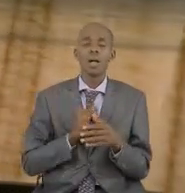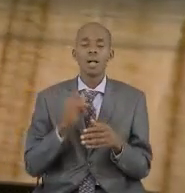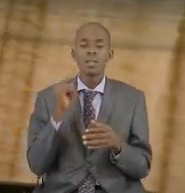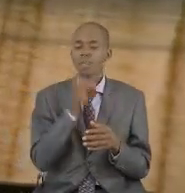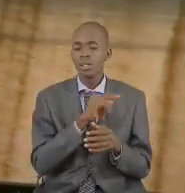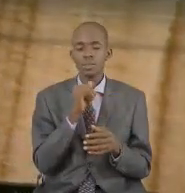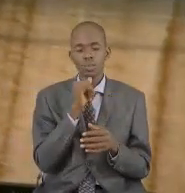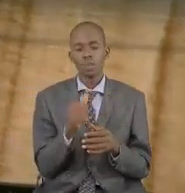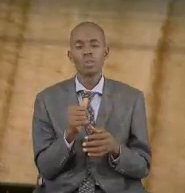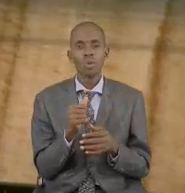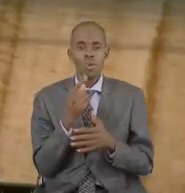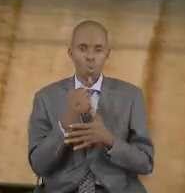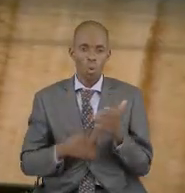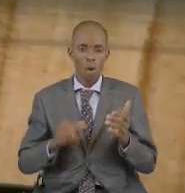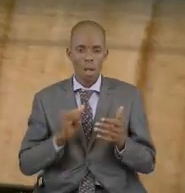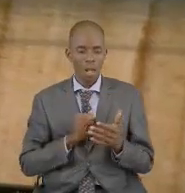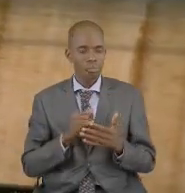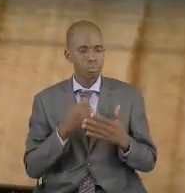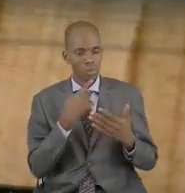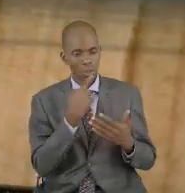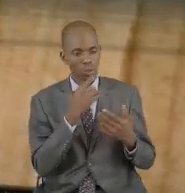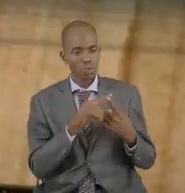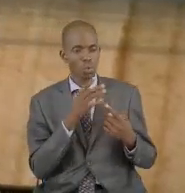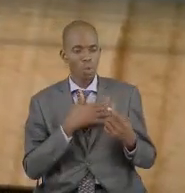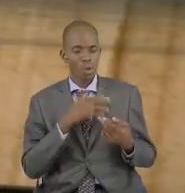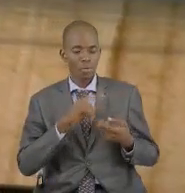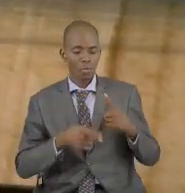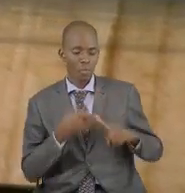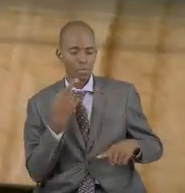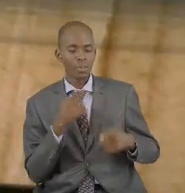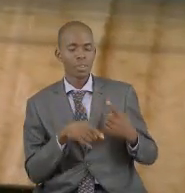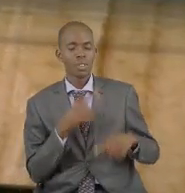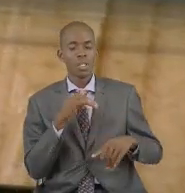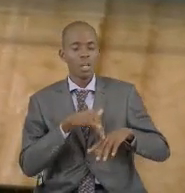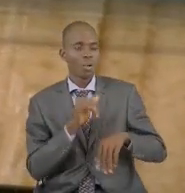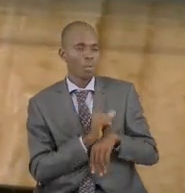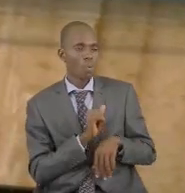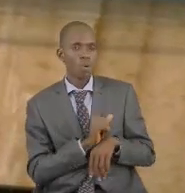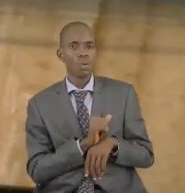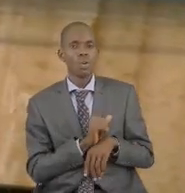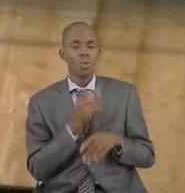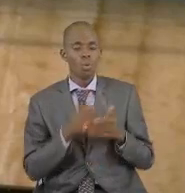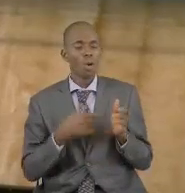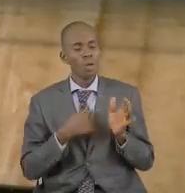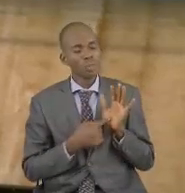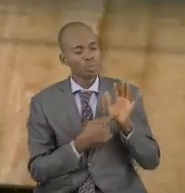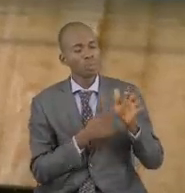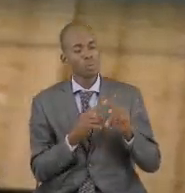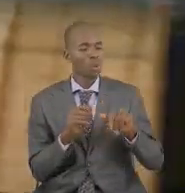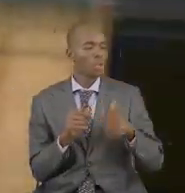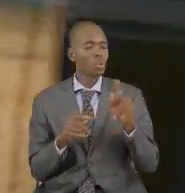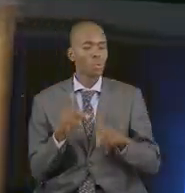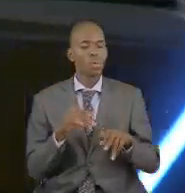tell my colleagues, what I show unto other people, before God, I lie